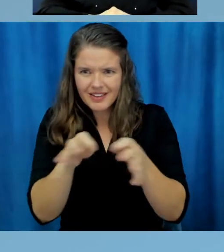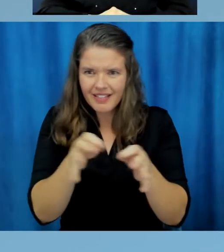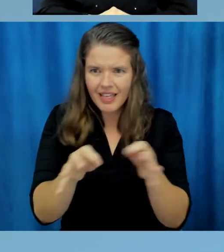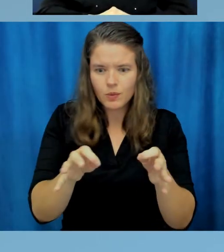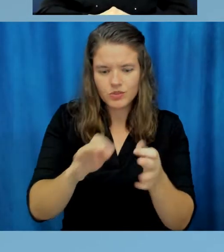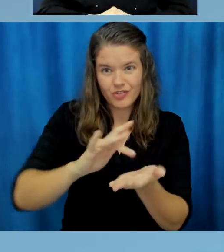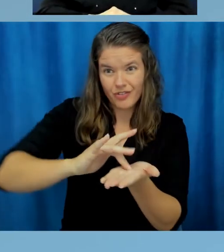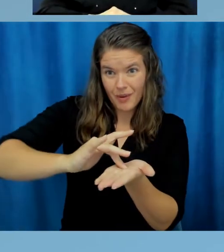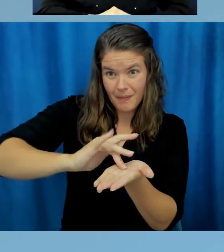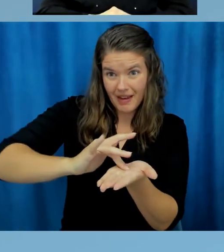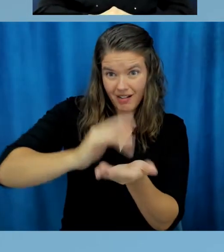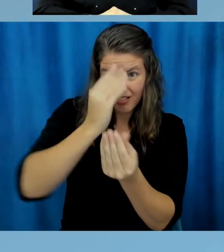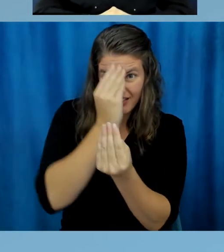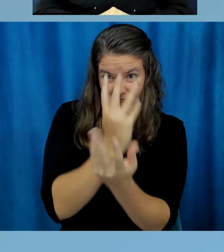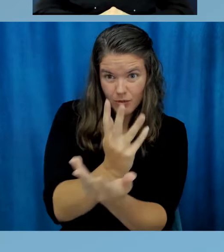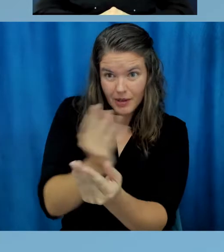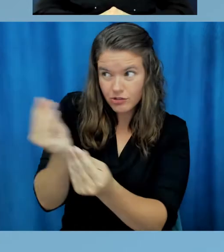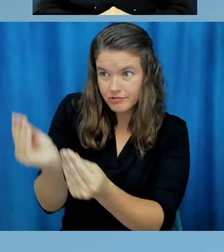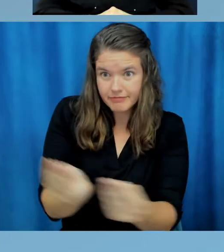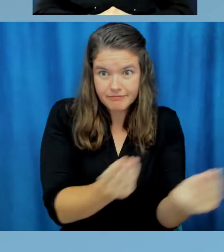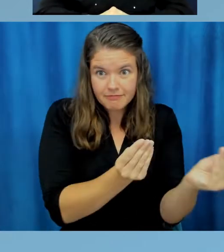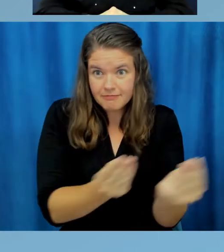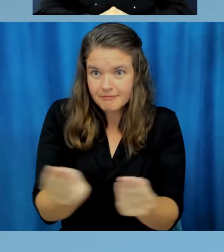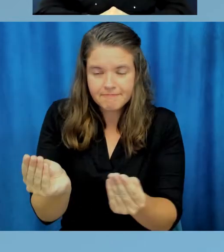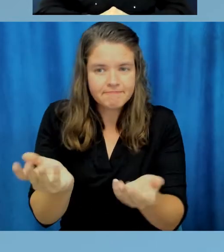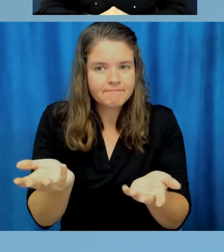to relay medical information.